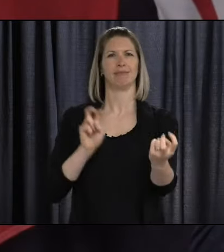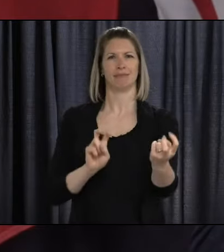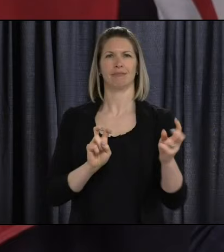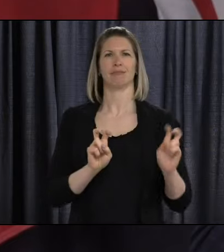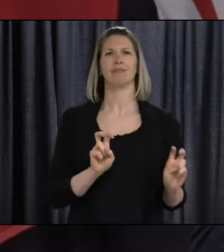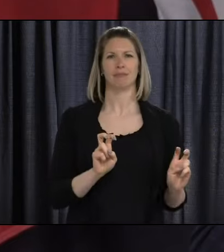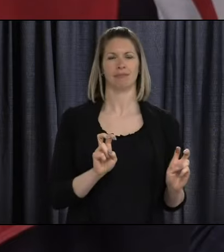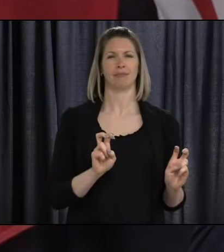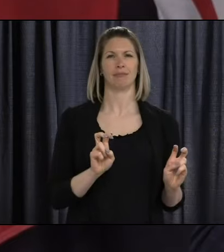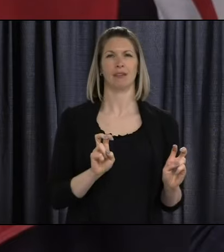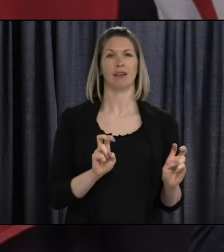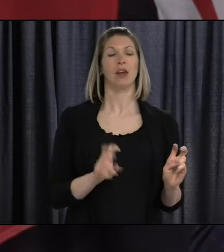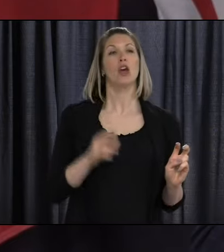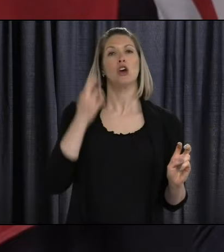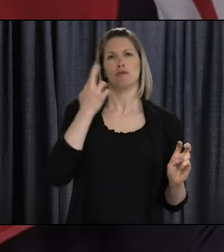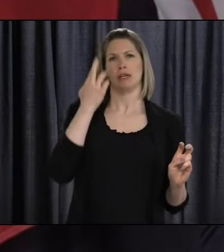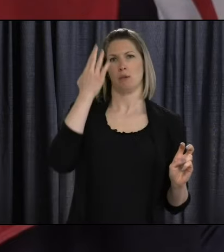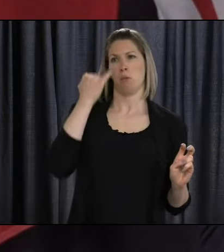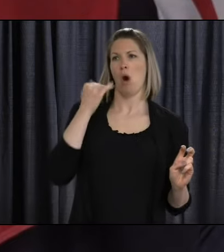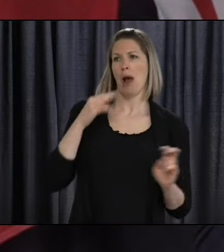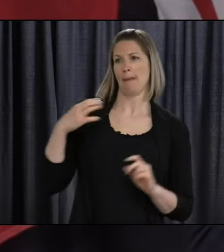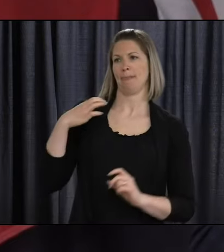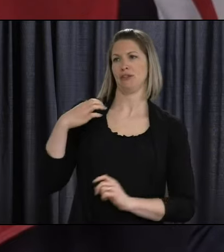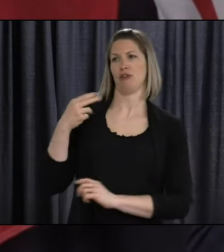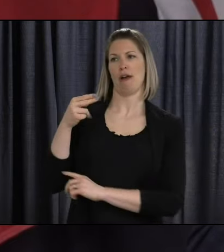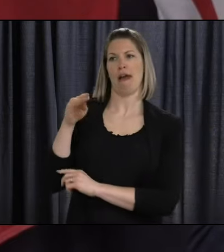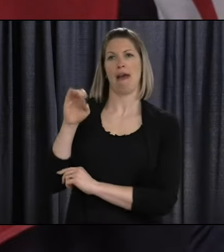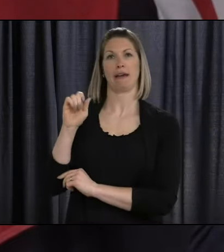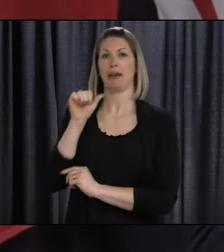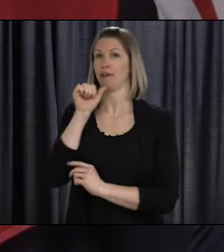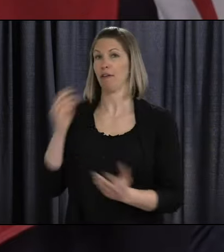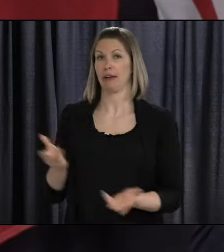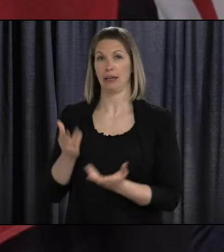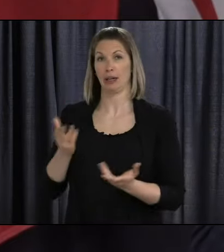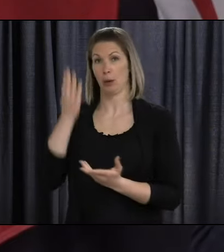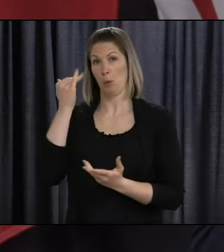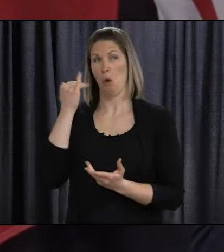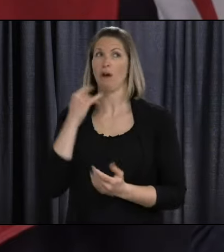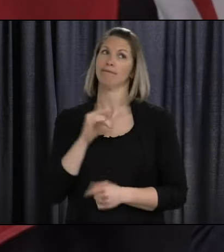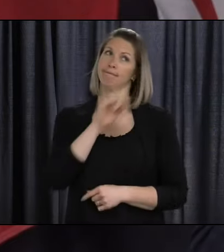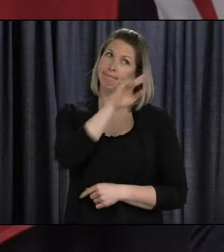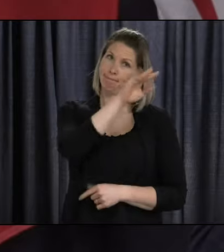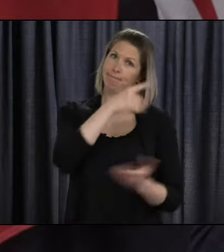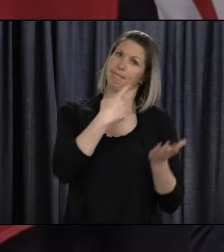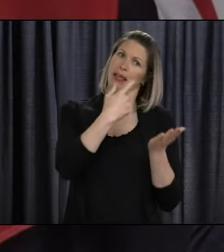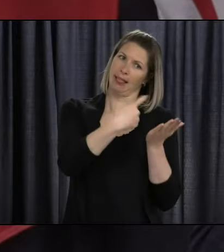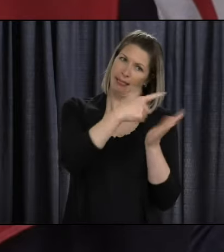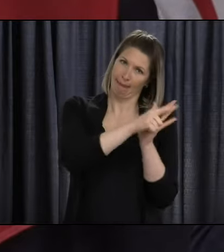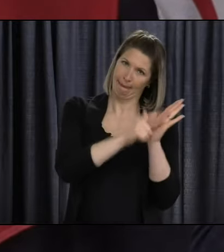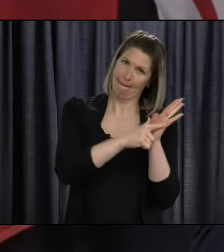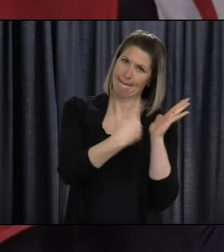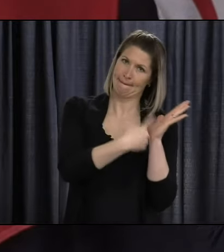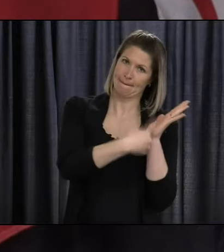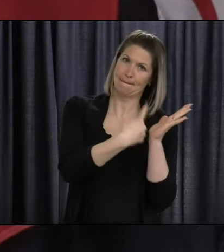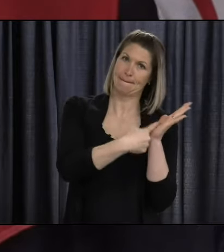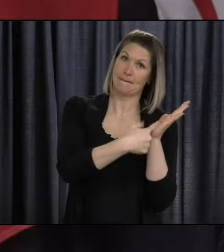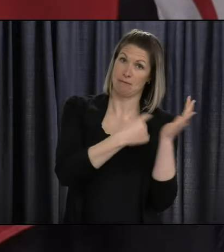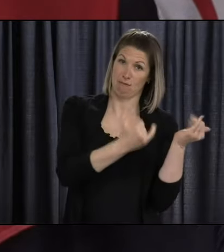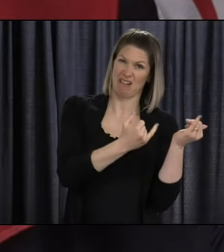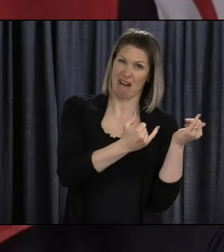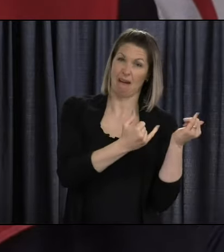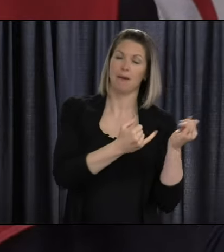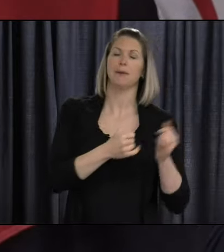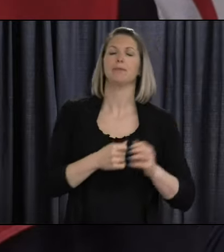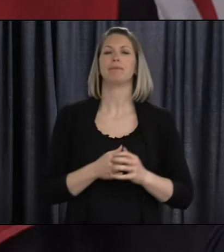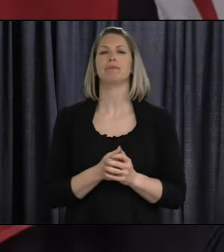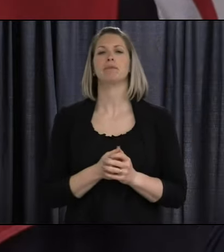opening, this is the reason why Minister Hagee is not with us today. He is in the House of Assembly. So we put a number of supports in place